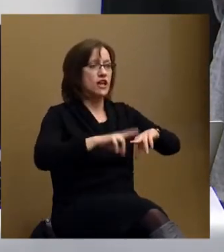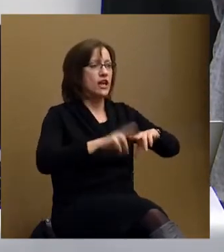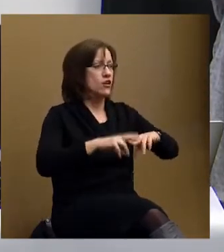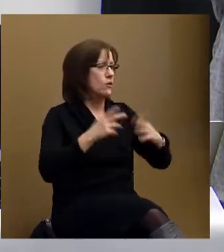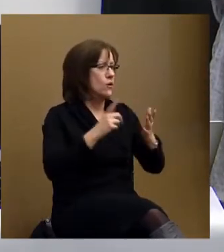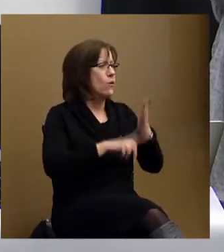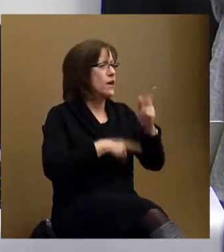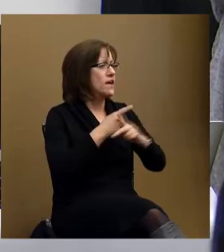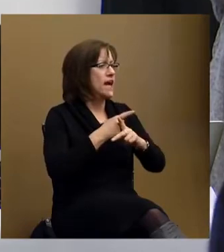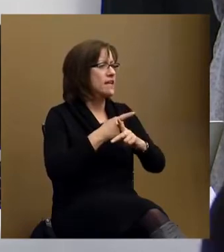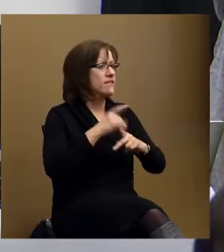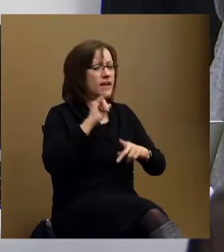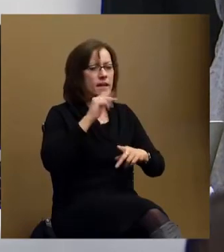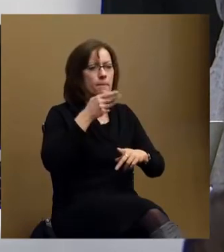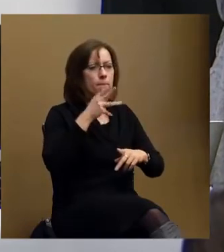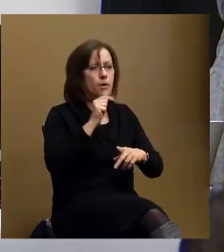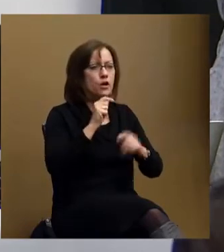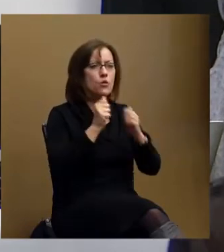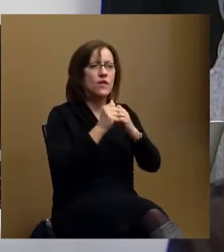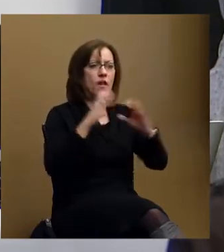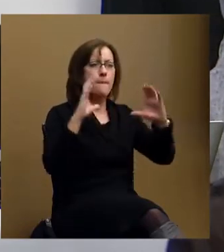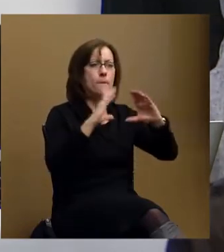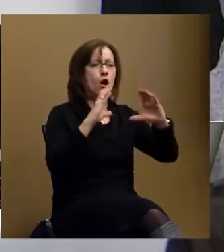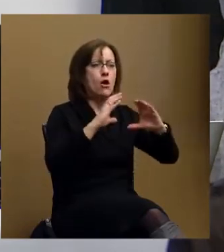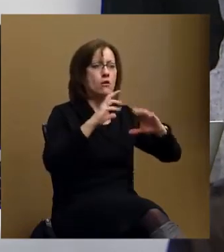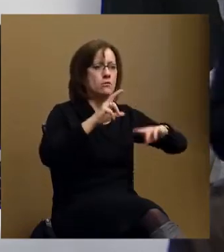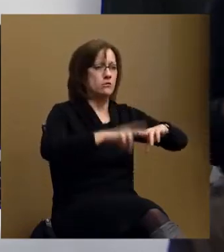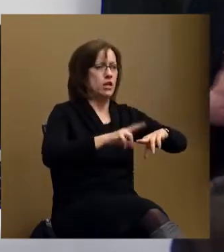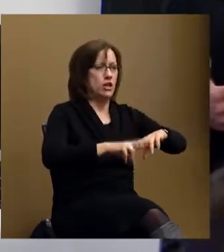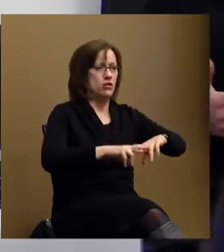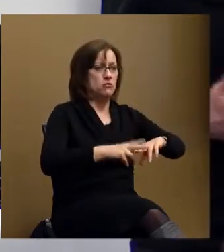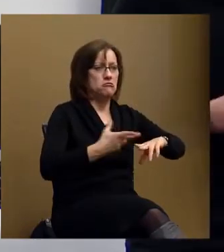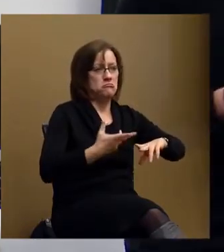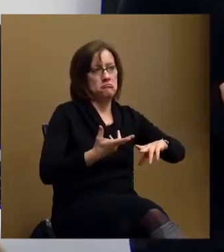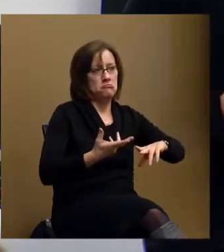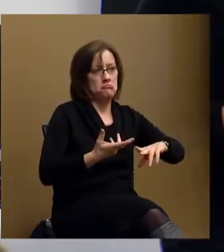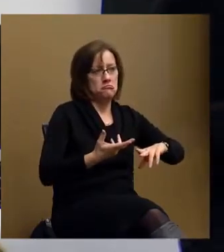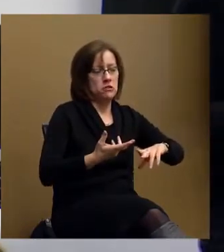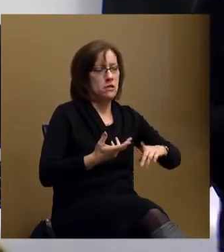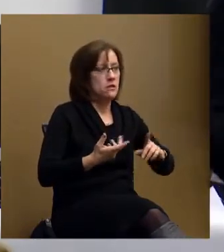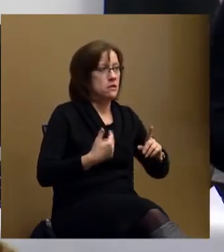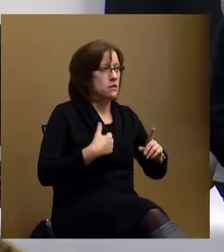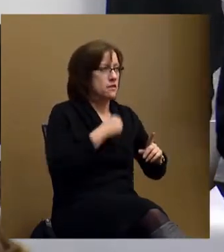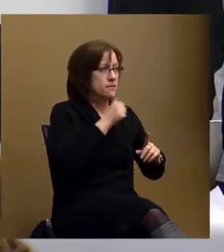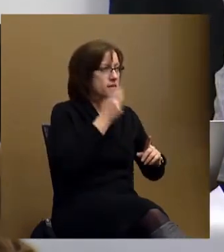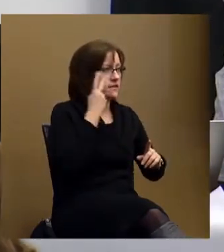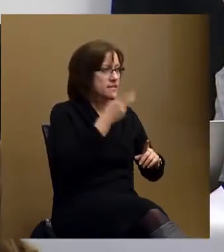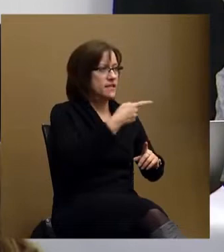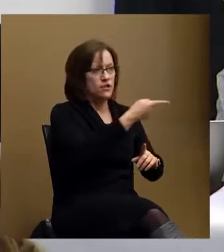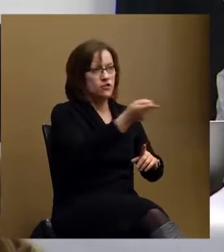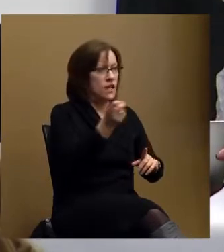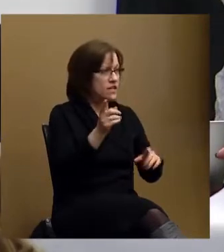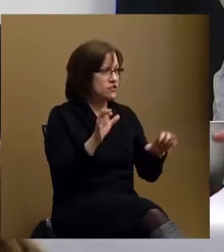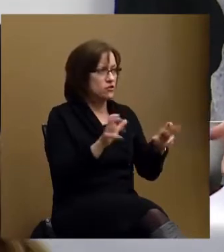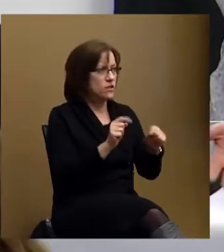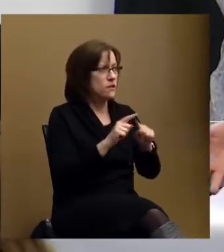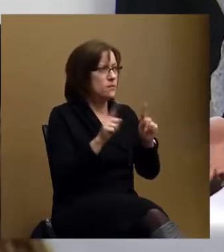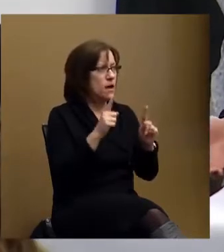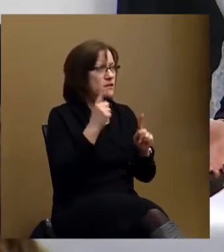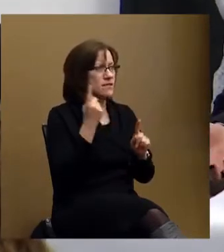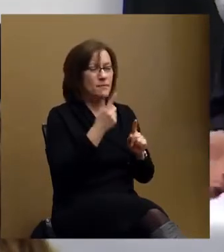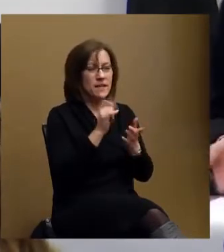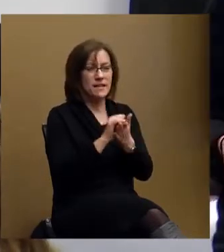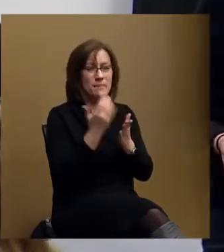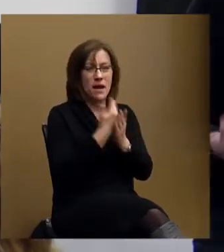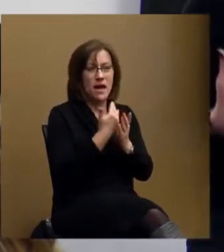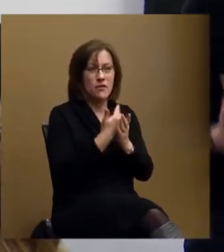of input are they looking for? Because okay, so this is one thing that really, I'm not saying you guys are doing this, but one thing that bothers me is